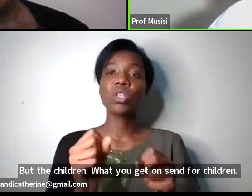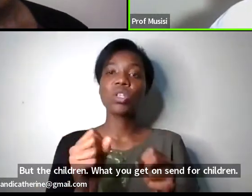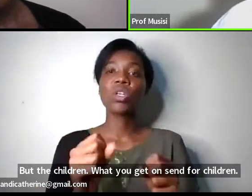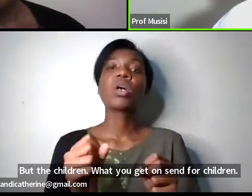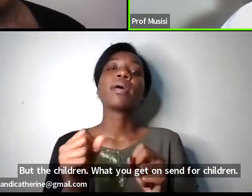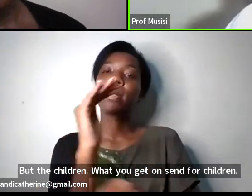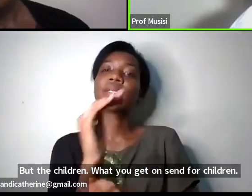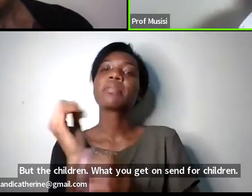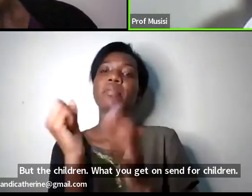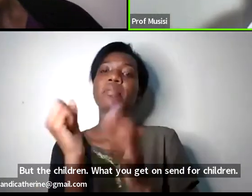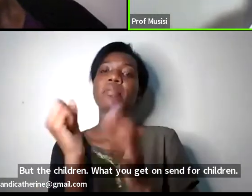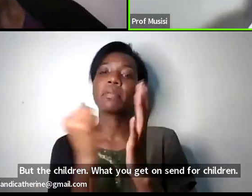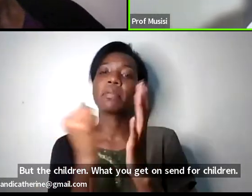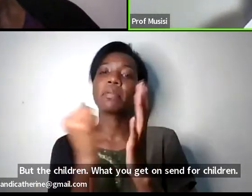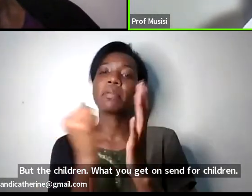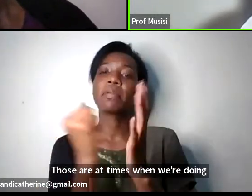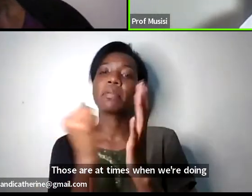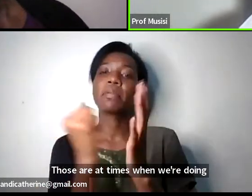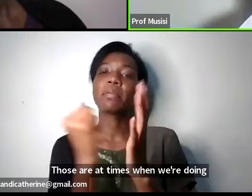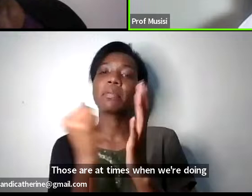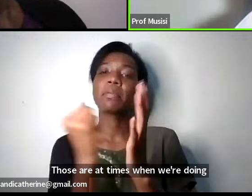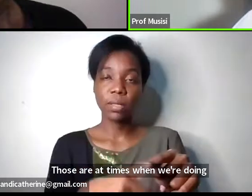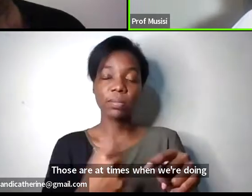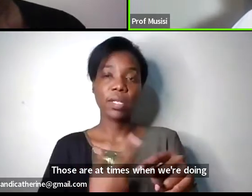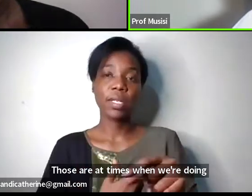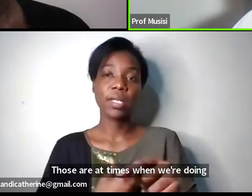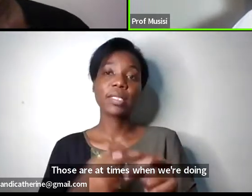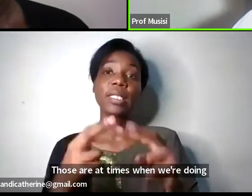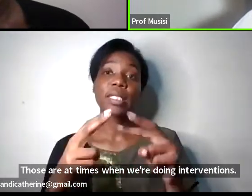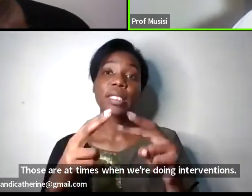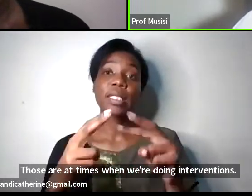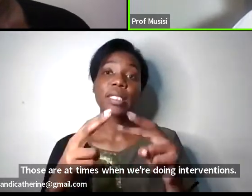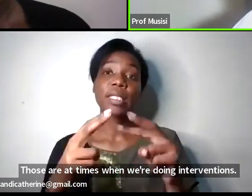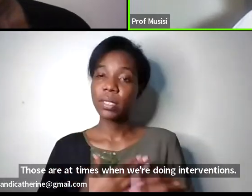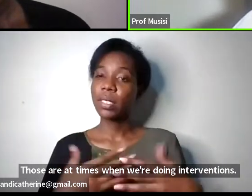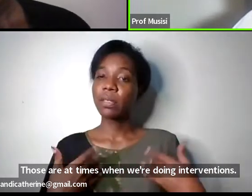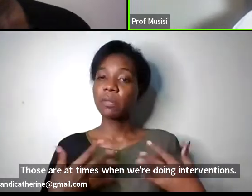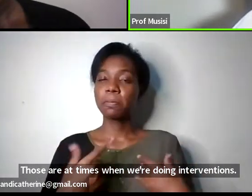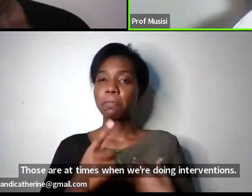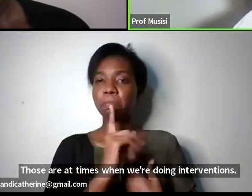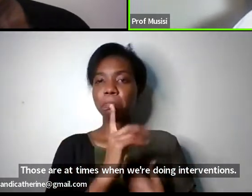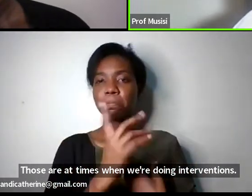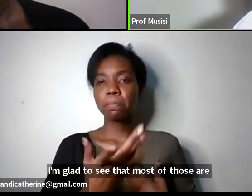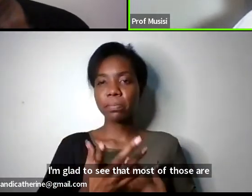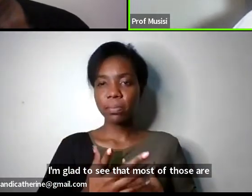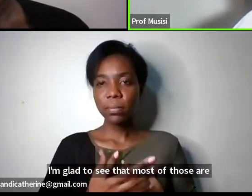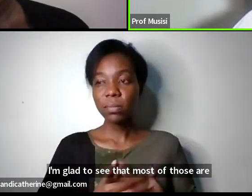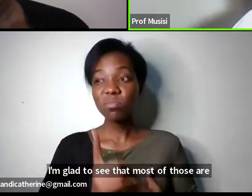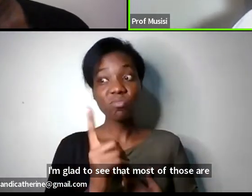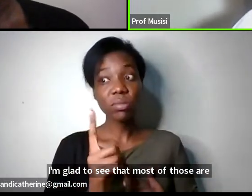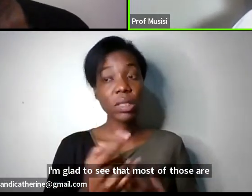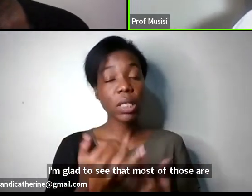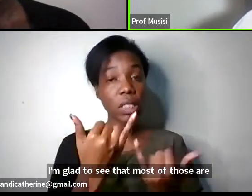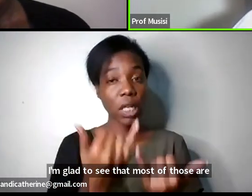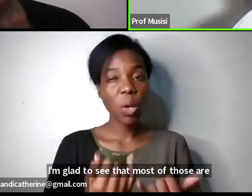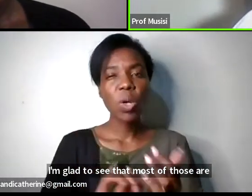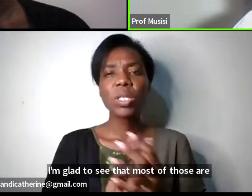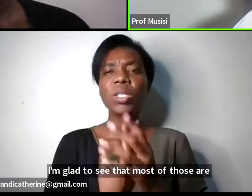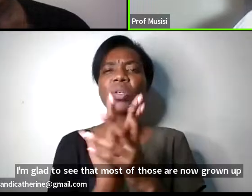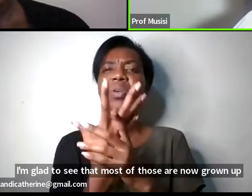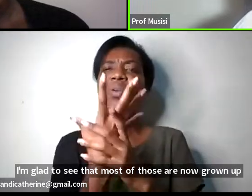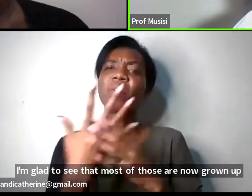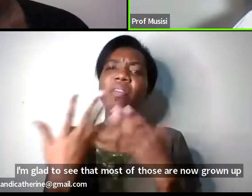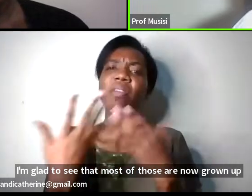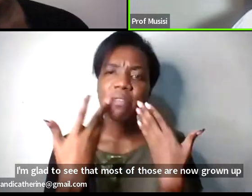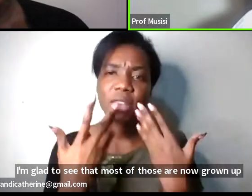times when we were doing interventions. I'm glad to say that most of those are now grown-up children. Camps were closed